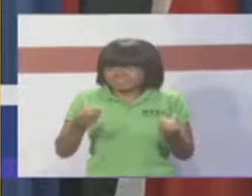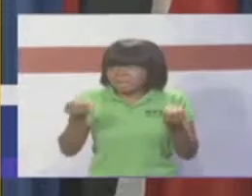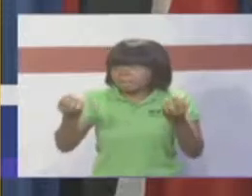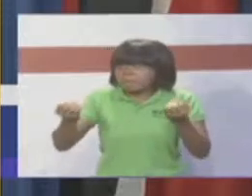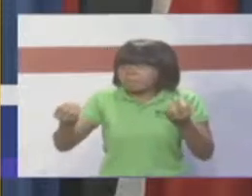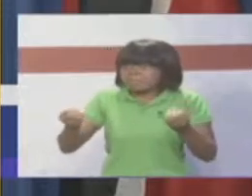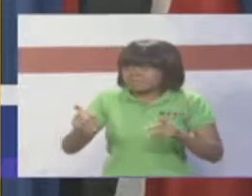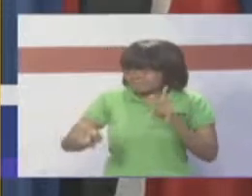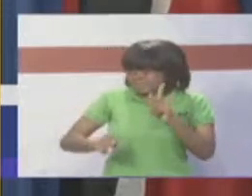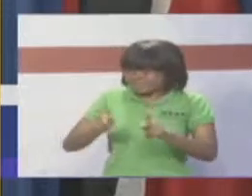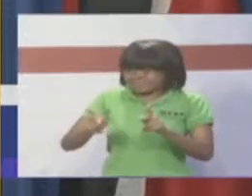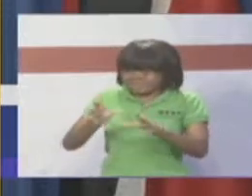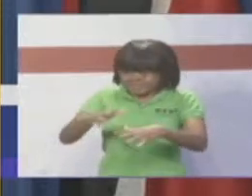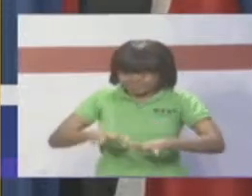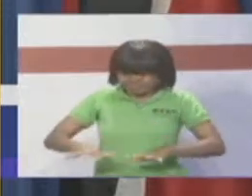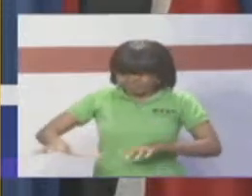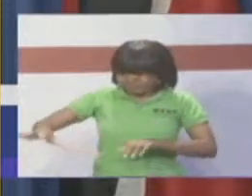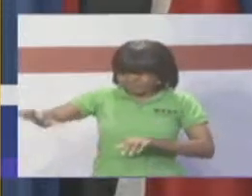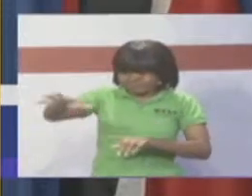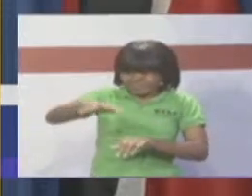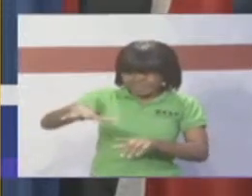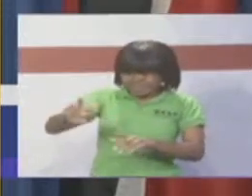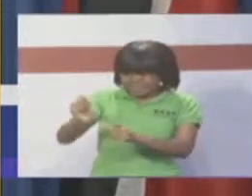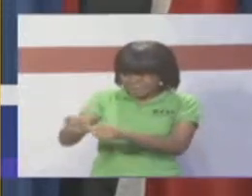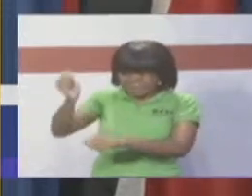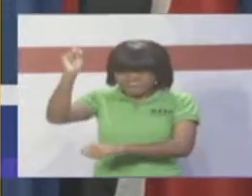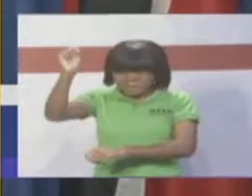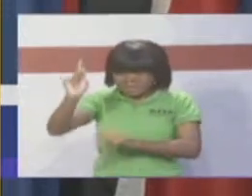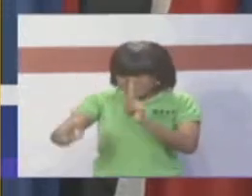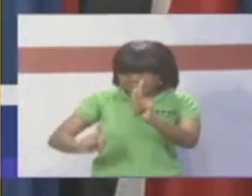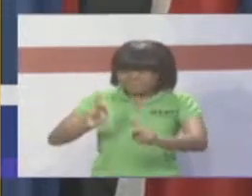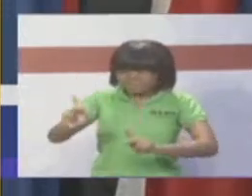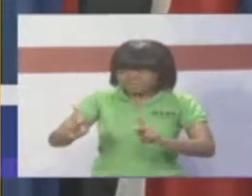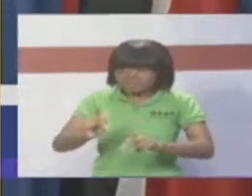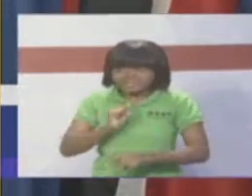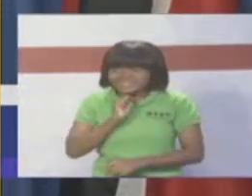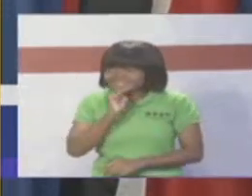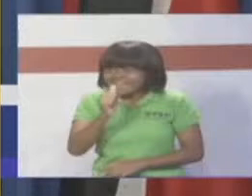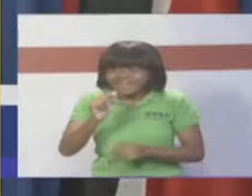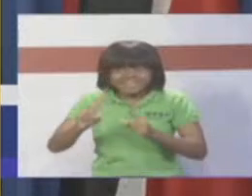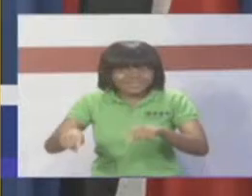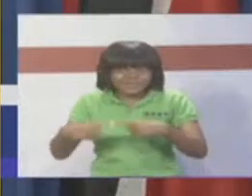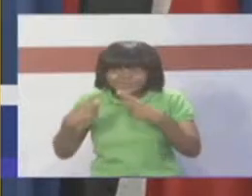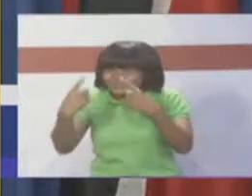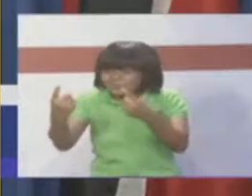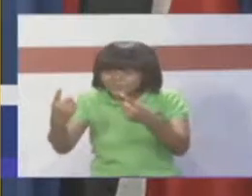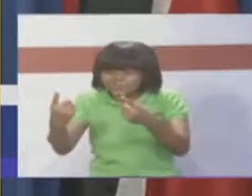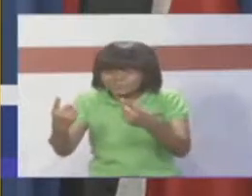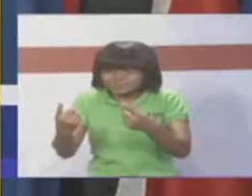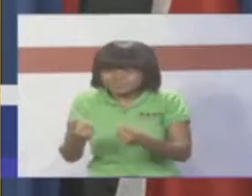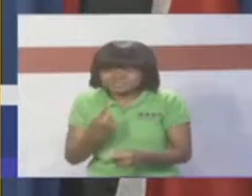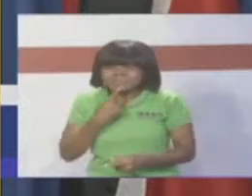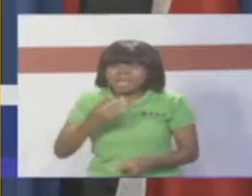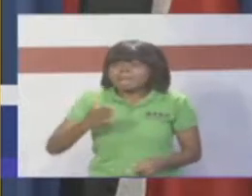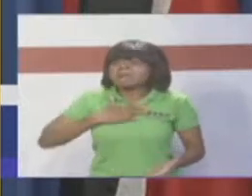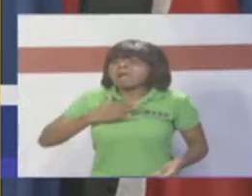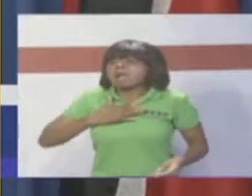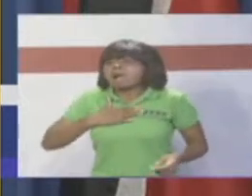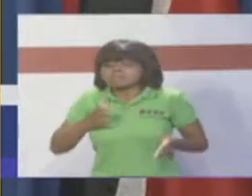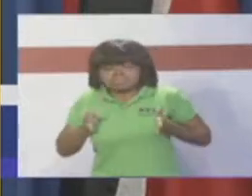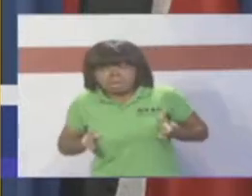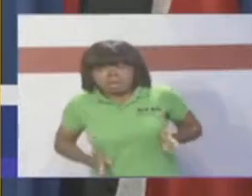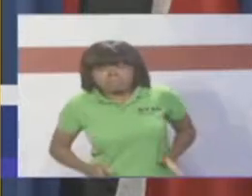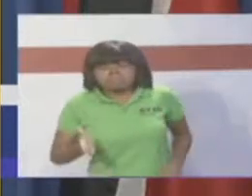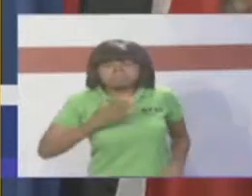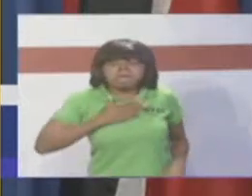national population. It will collapse because of that non-cooperation. Your body, your choice, your preference of uncertified